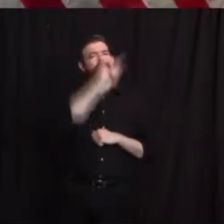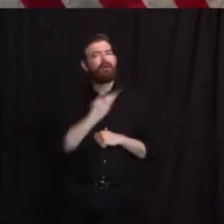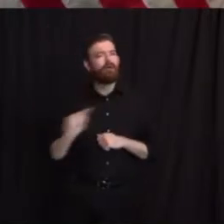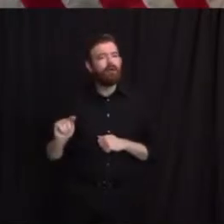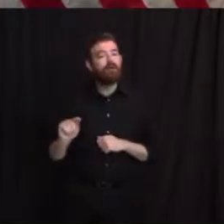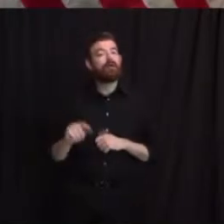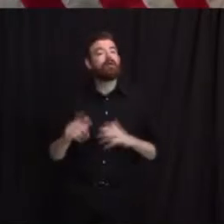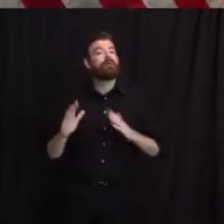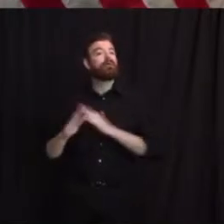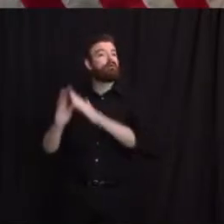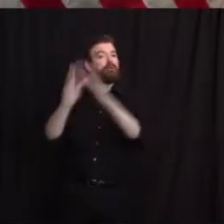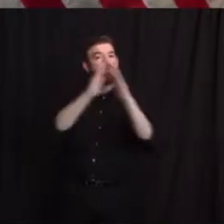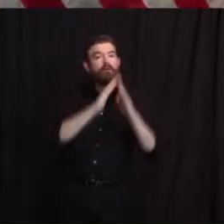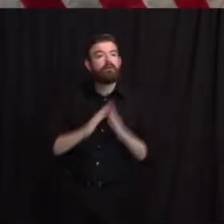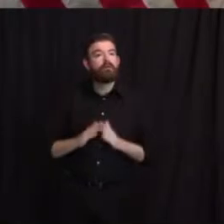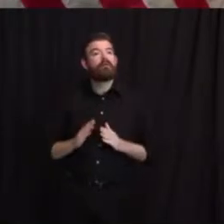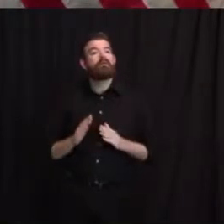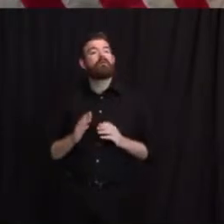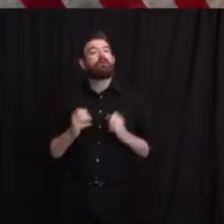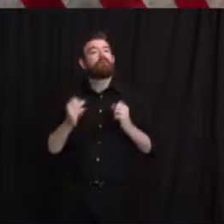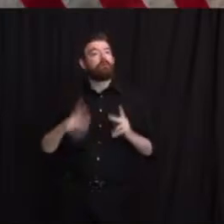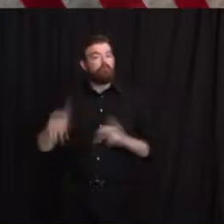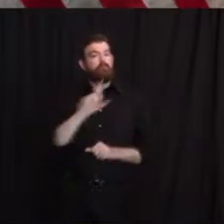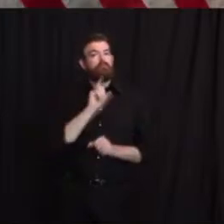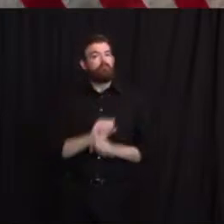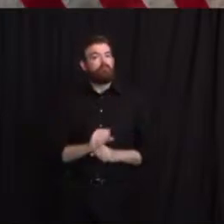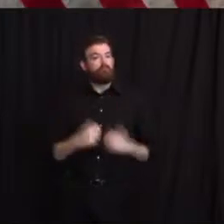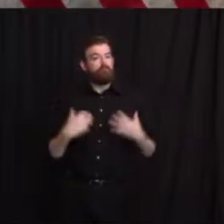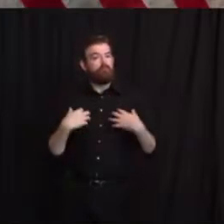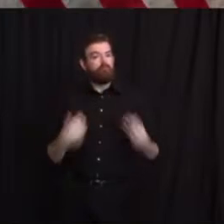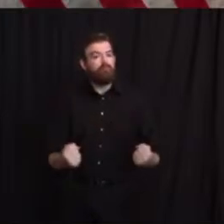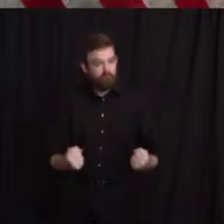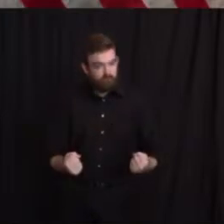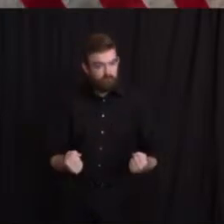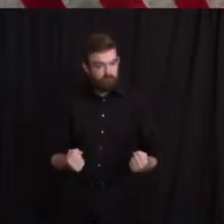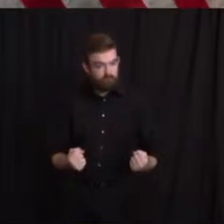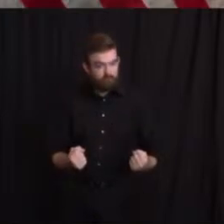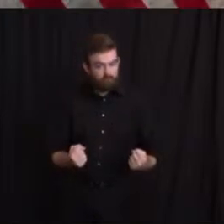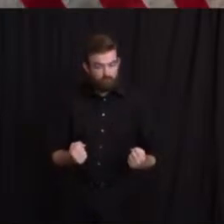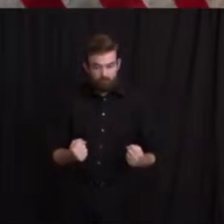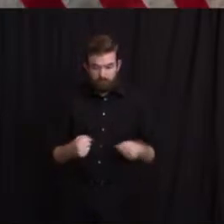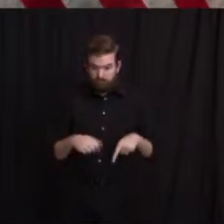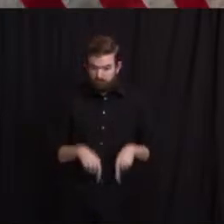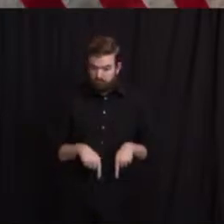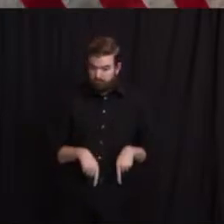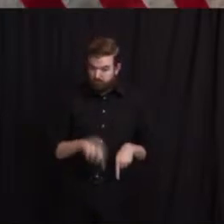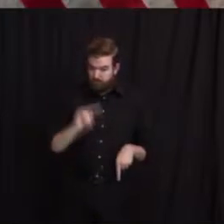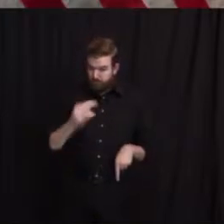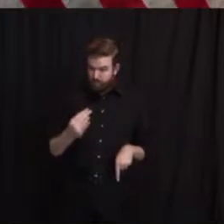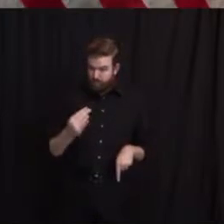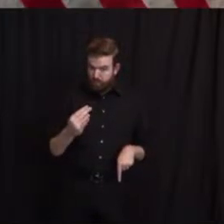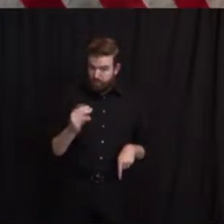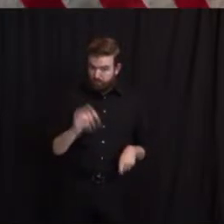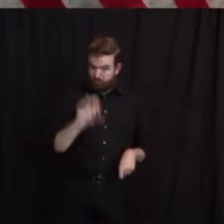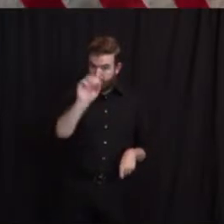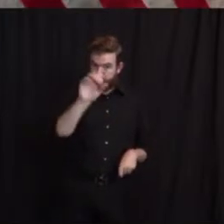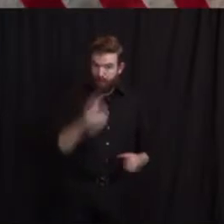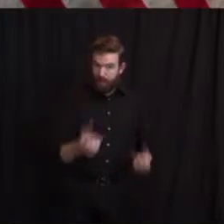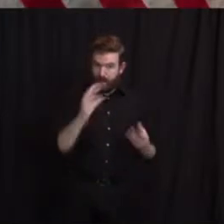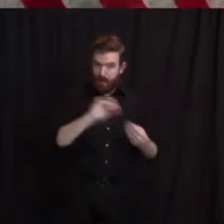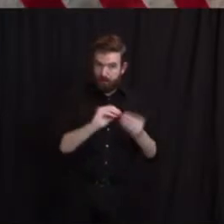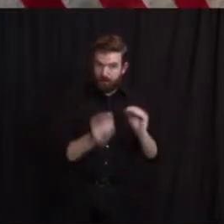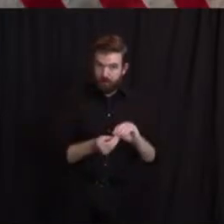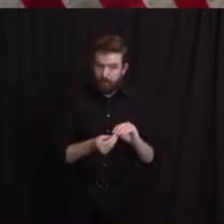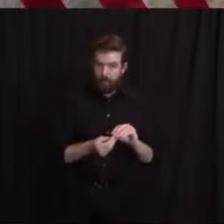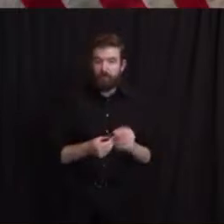Vehicles working on getting more activities online, such as registration or anything that is just paper-based? I'm going to go quickly just to start at the back.